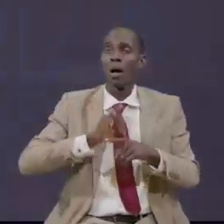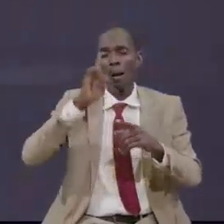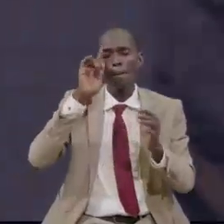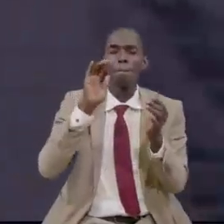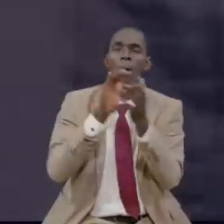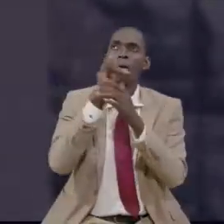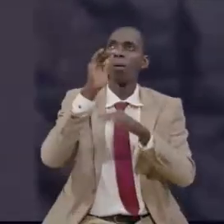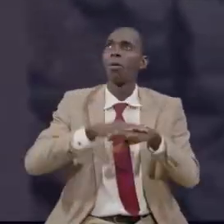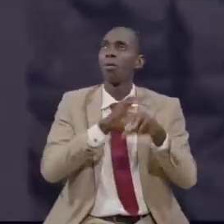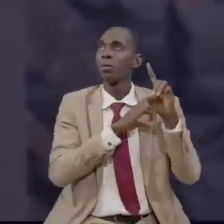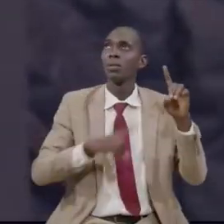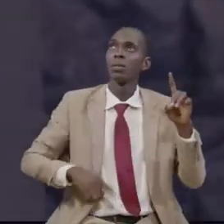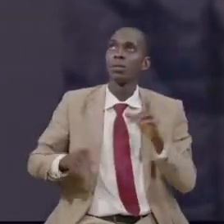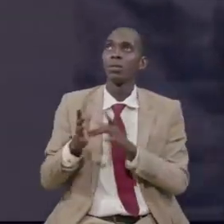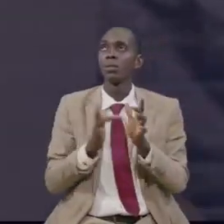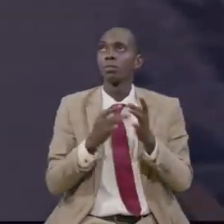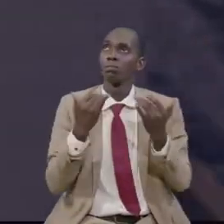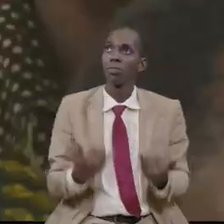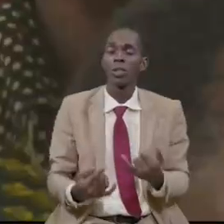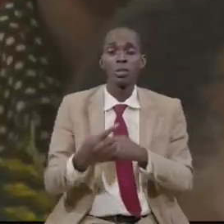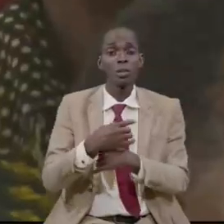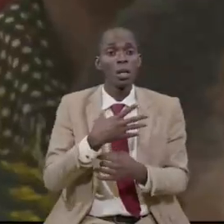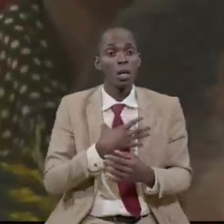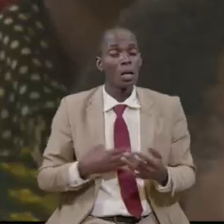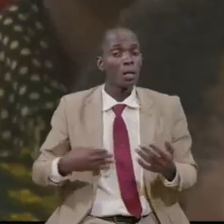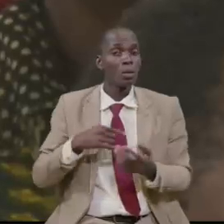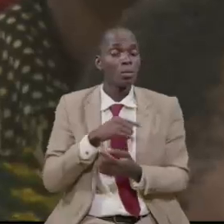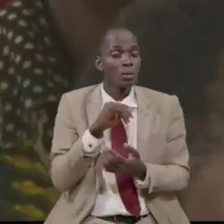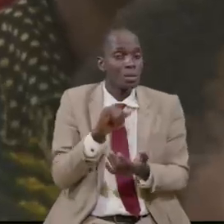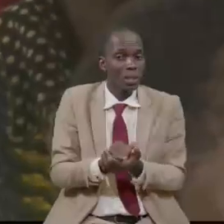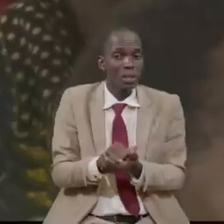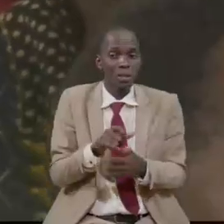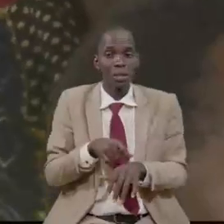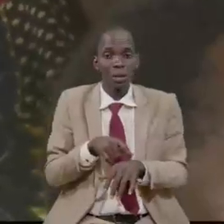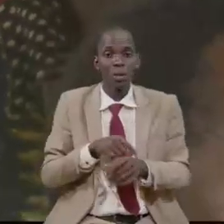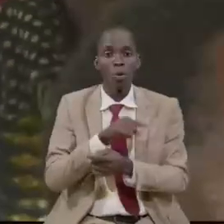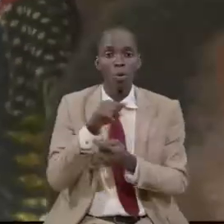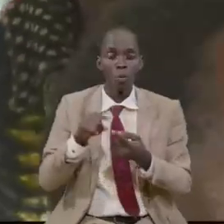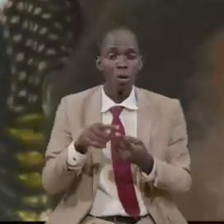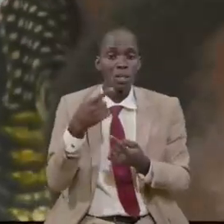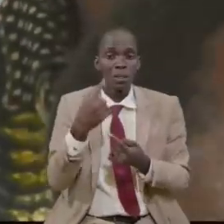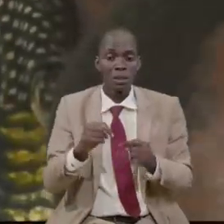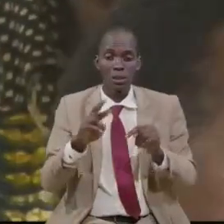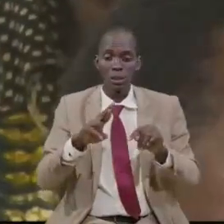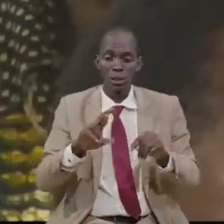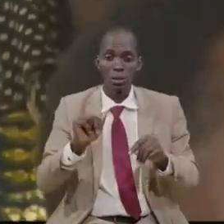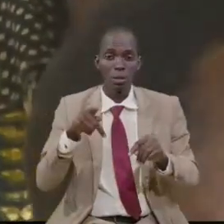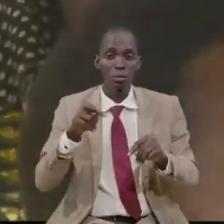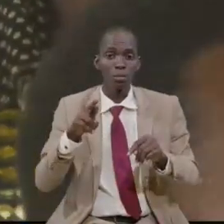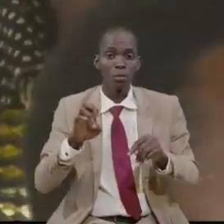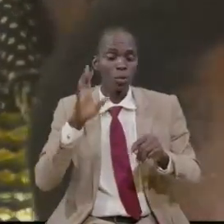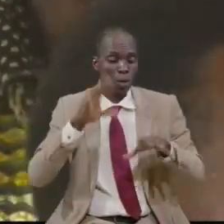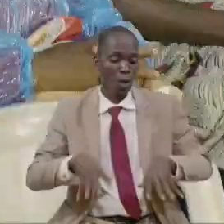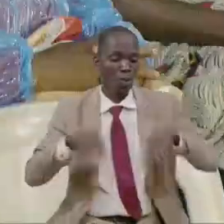today and that when that time when the Rapture will happen I may